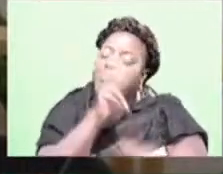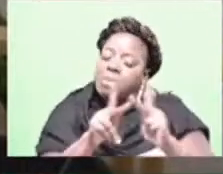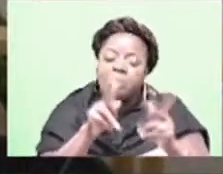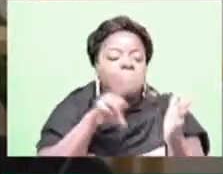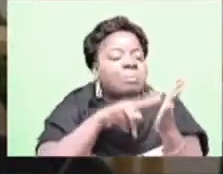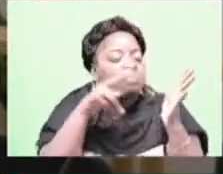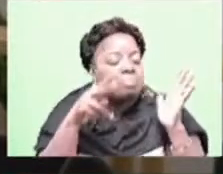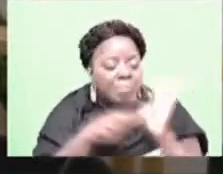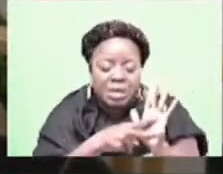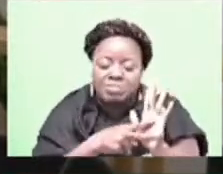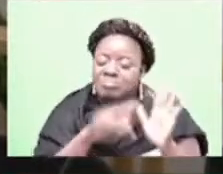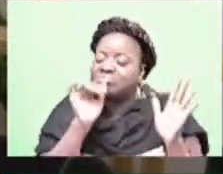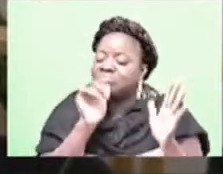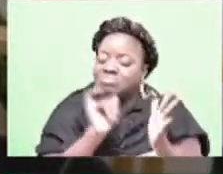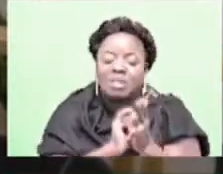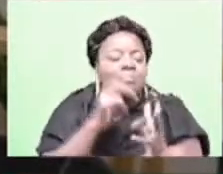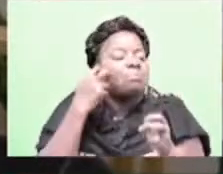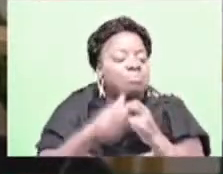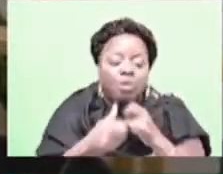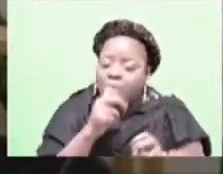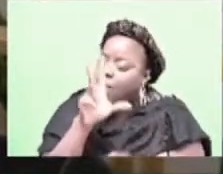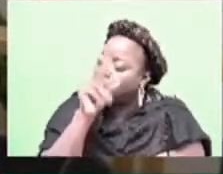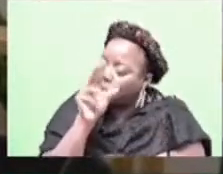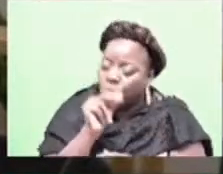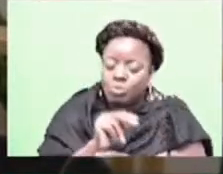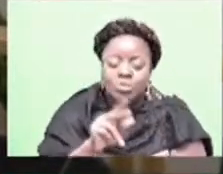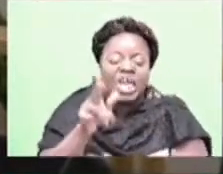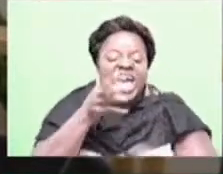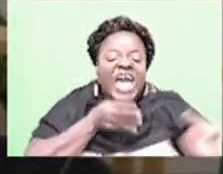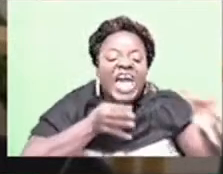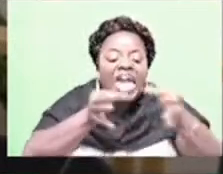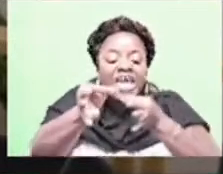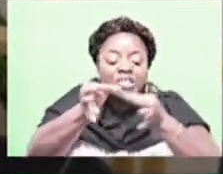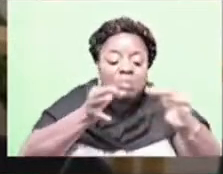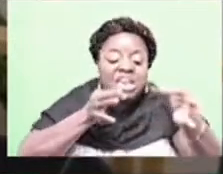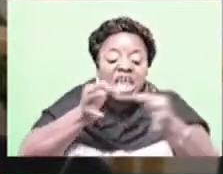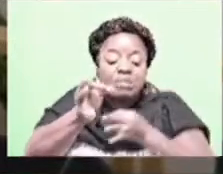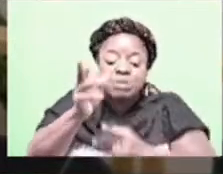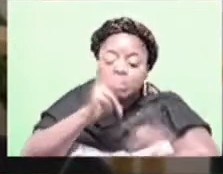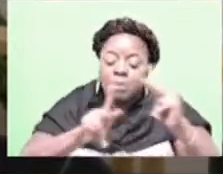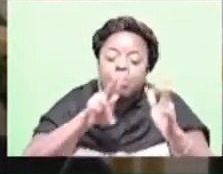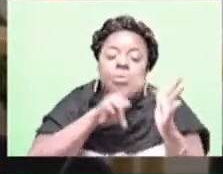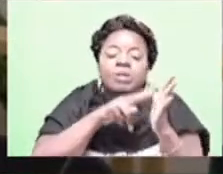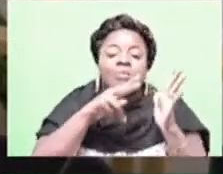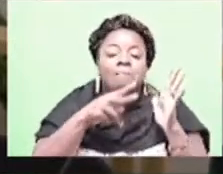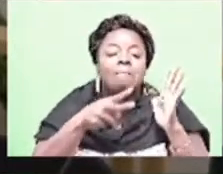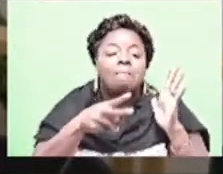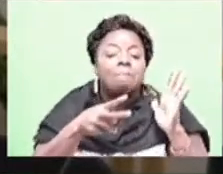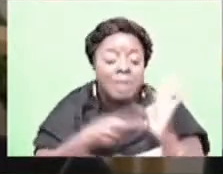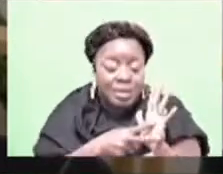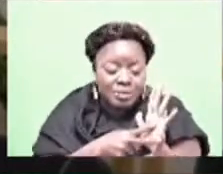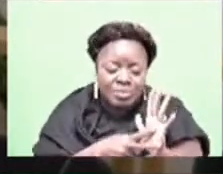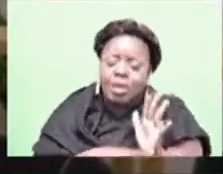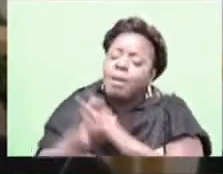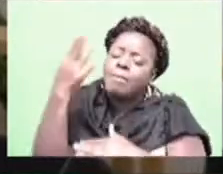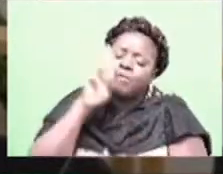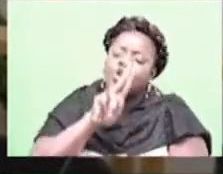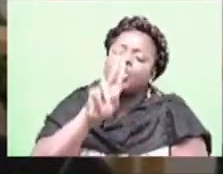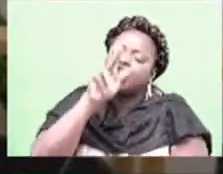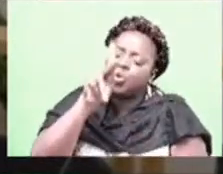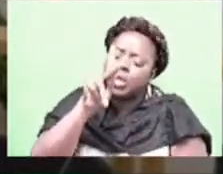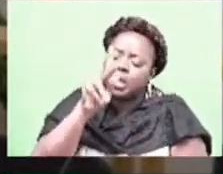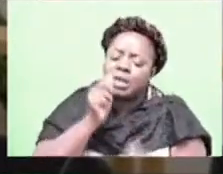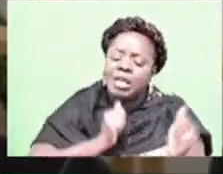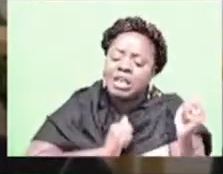be a serious challenge. When you look at the way in which the United Kingdom passed their mandatory mask legislation, Madam Speaker, they